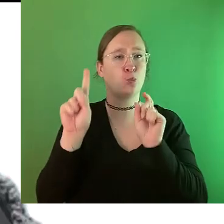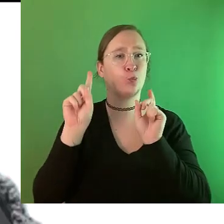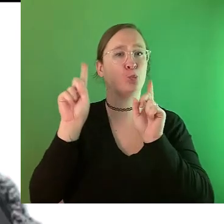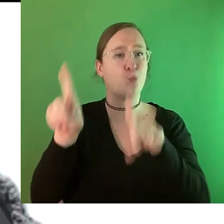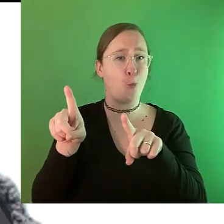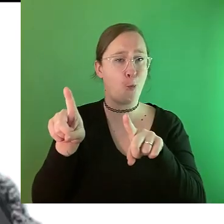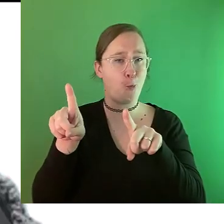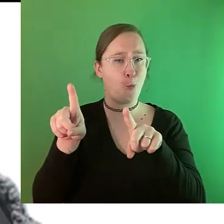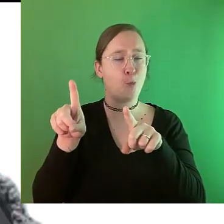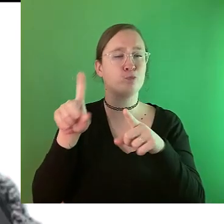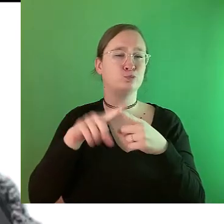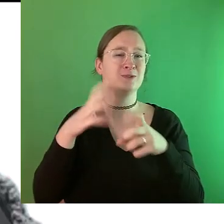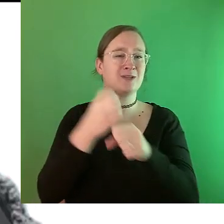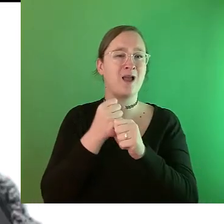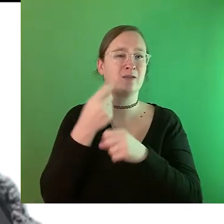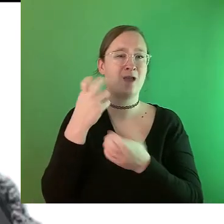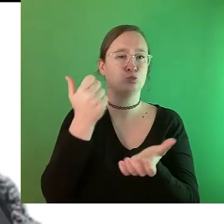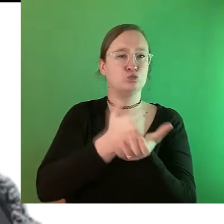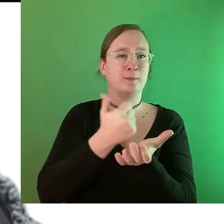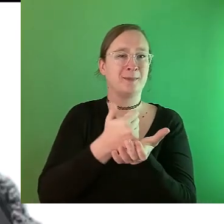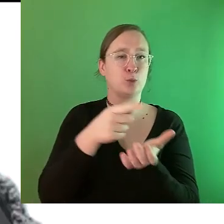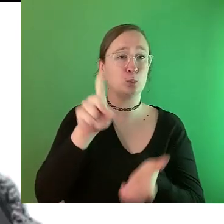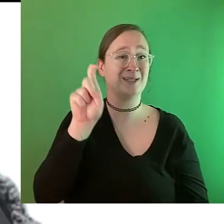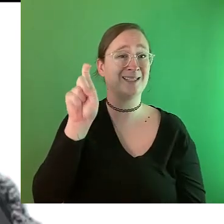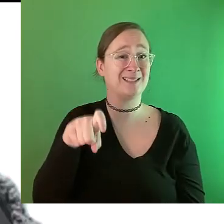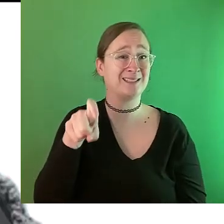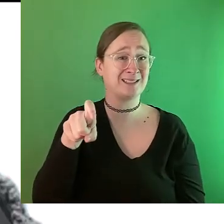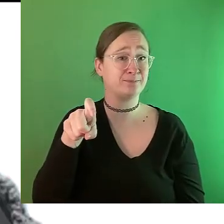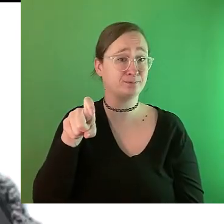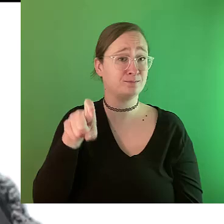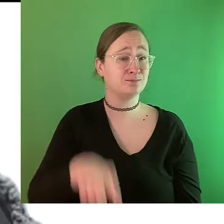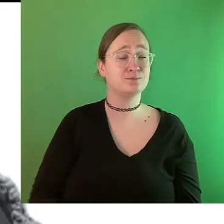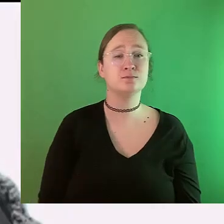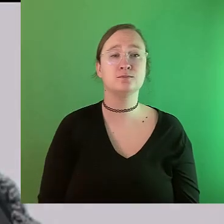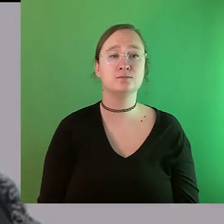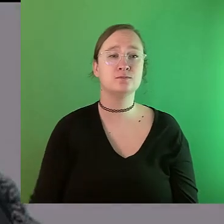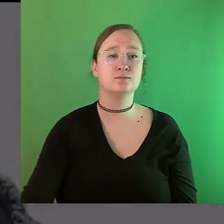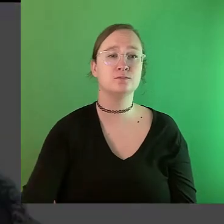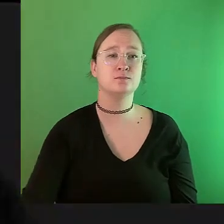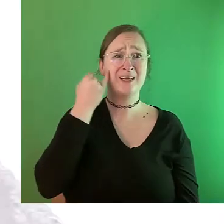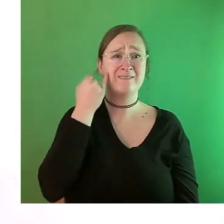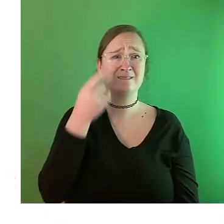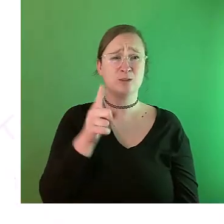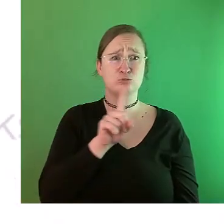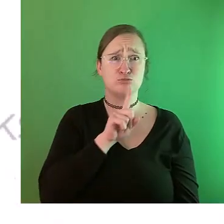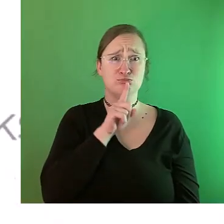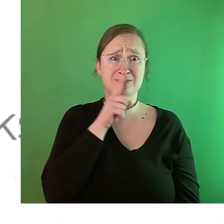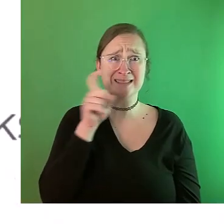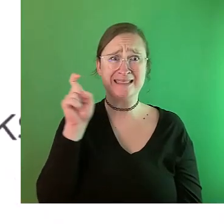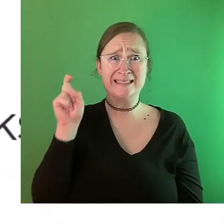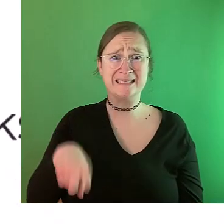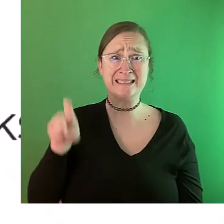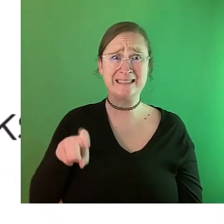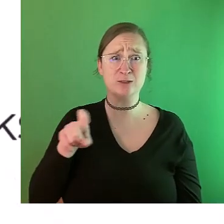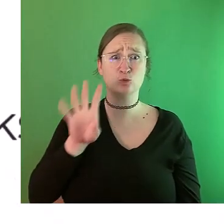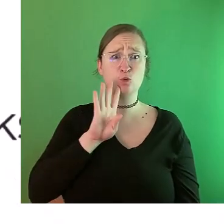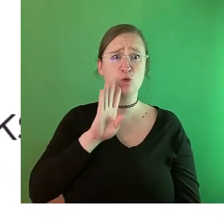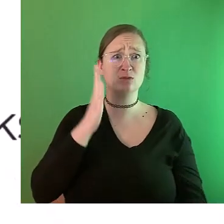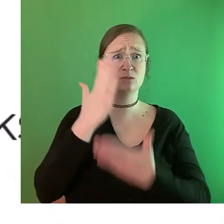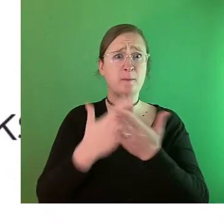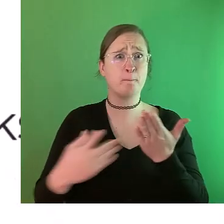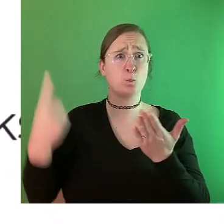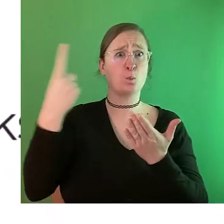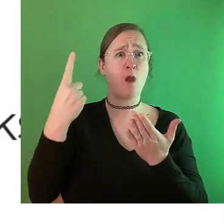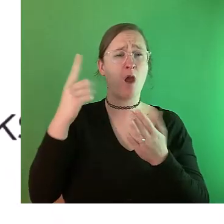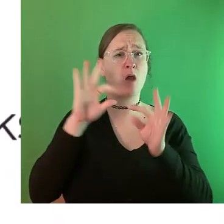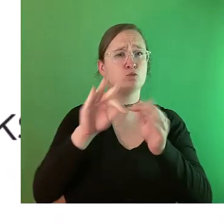of mountains with a blue star beneath it and the text Rocky Mountain Medical Reserve Corps of Colorado. 5 half arrows of different colors arranged